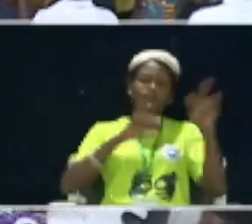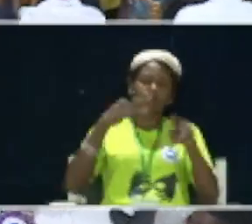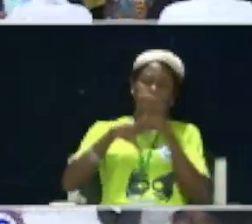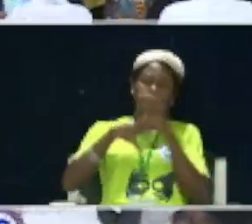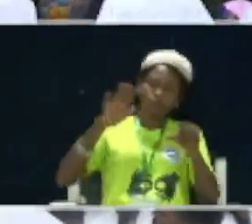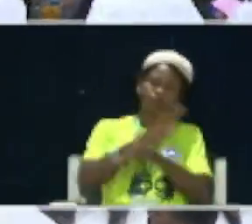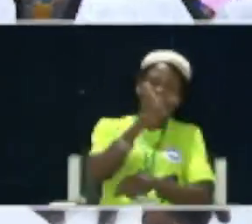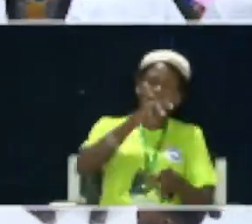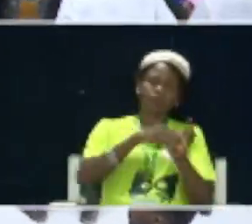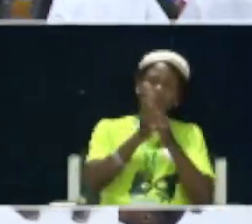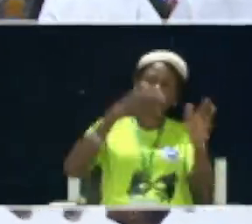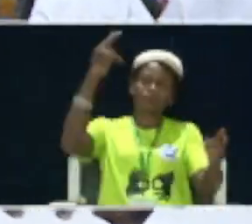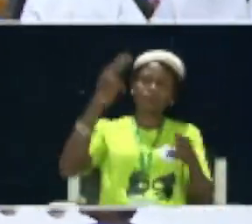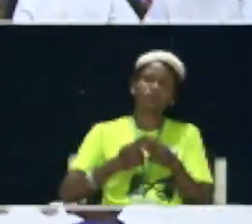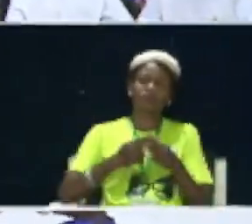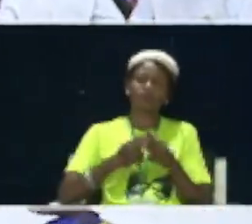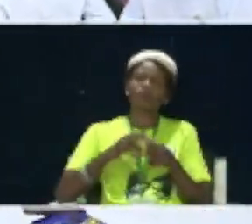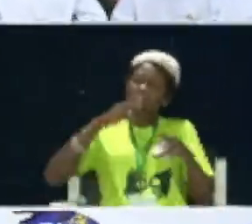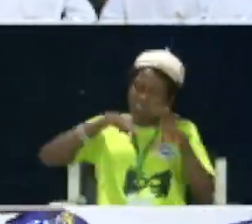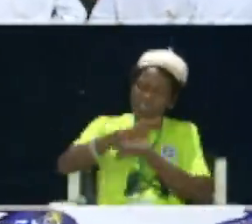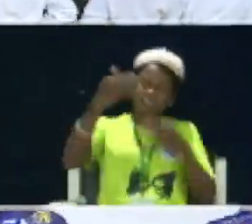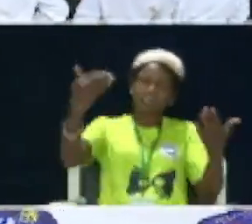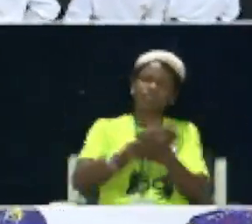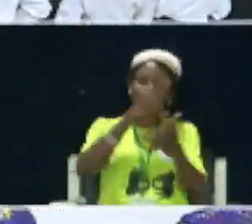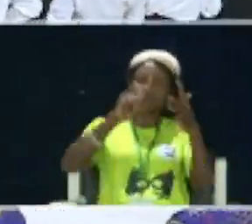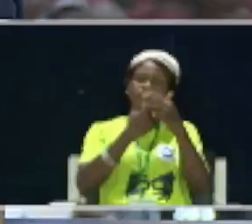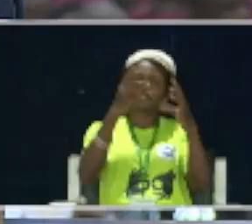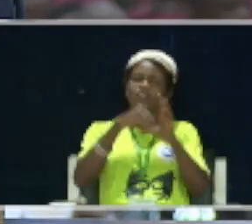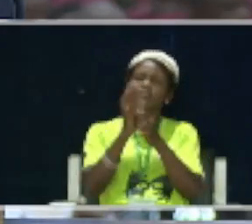you. Enter a new beginning.